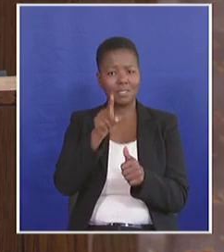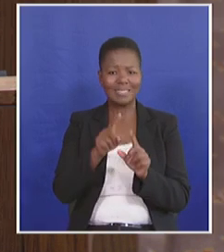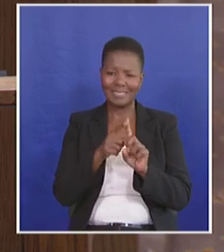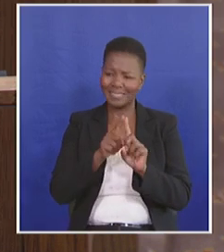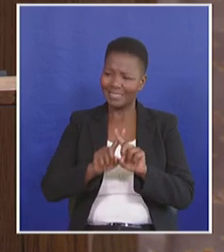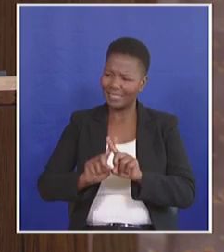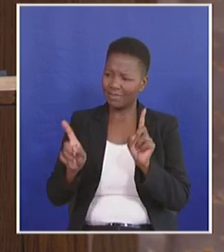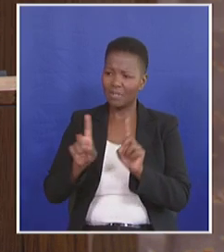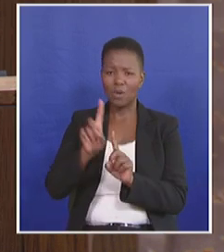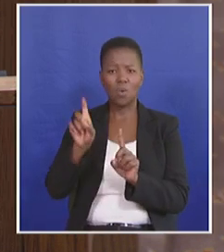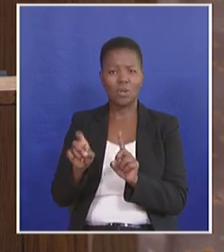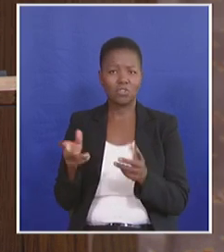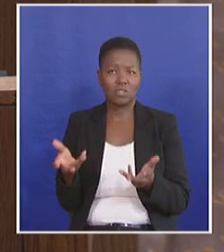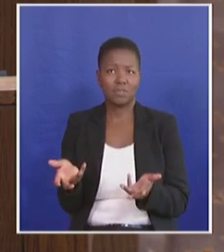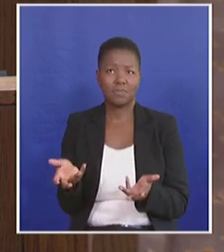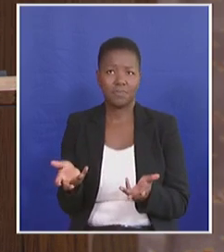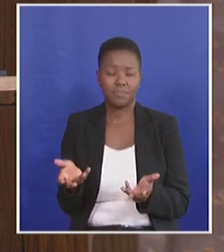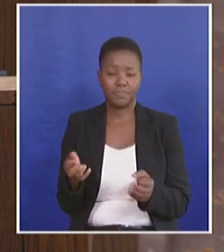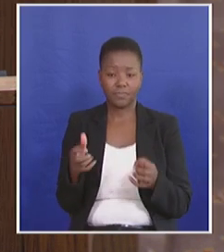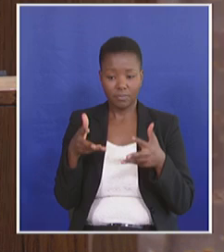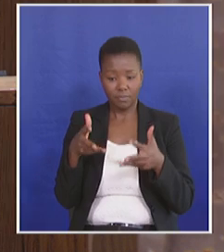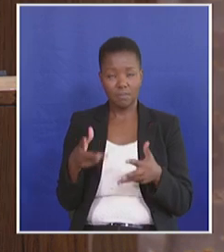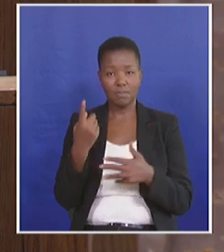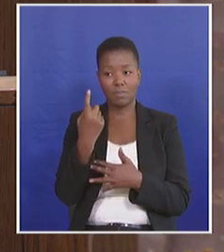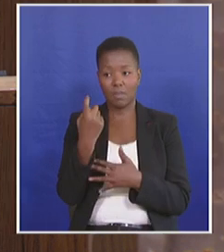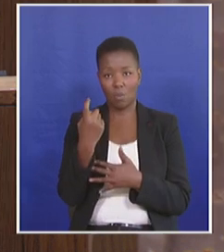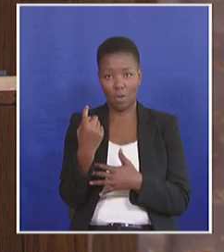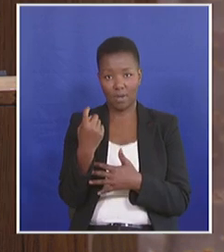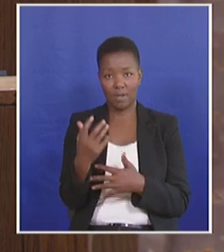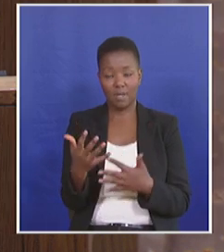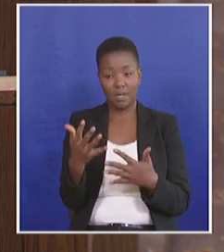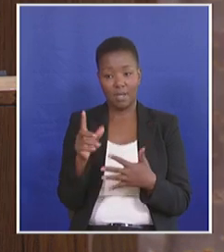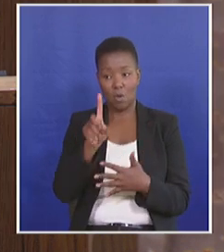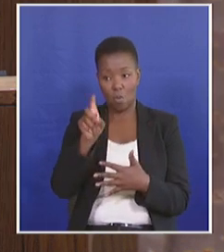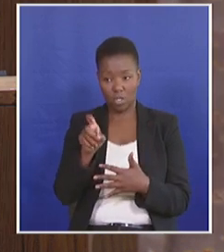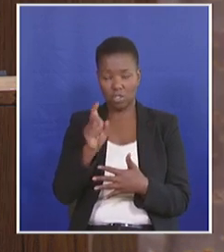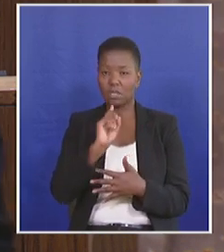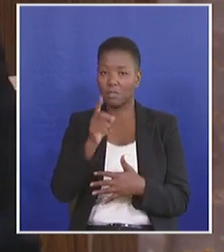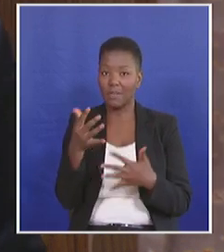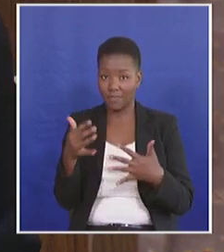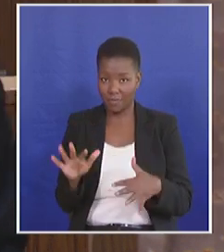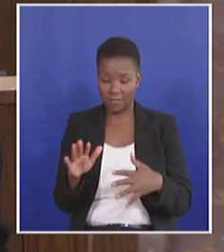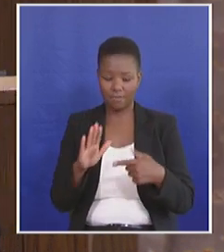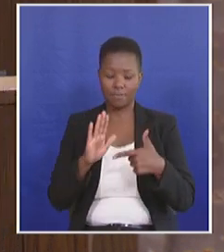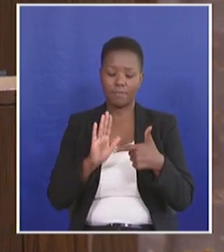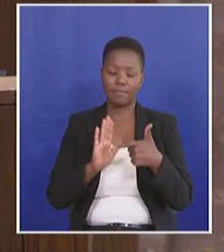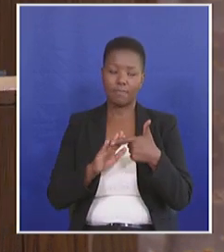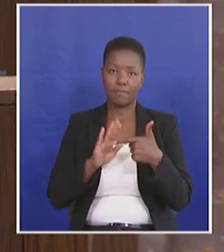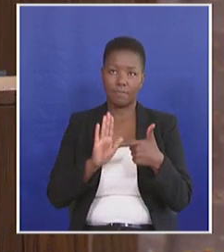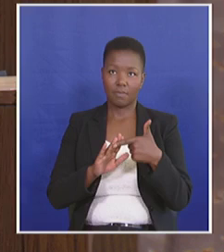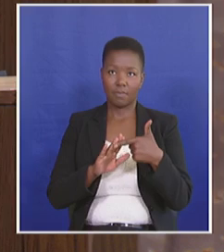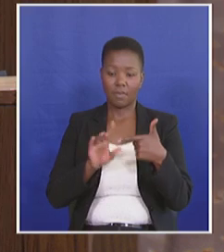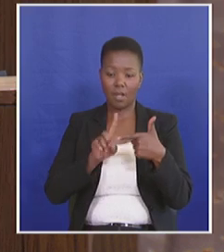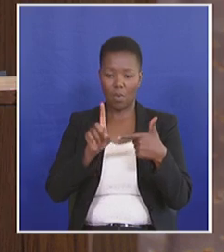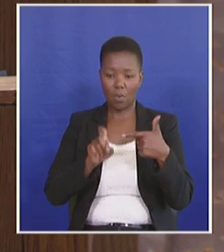question. So I think number one was covered. As far as the follow-up to number two, it was a